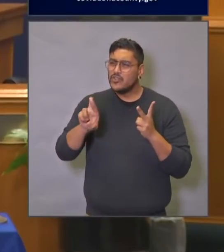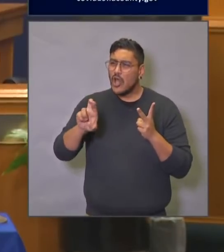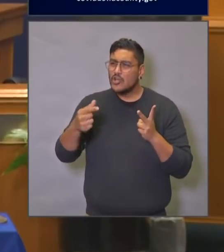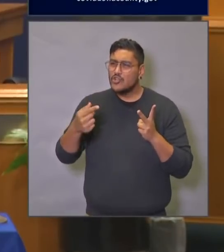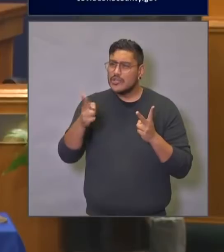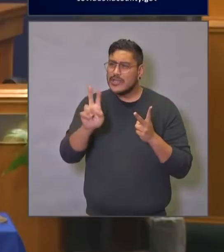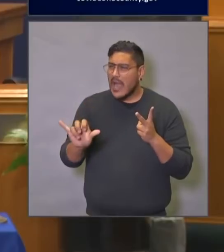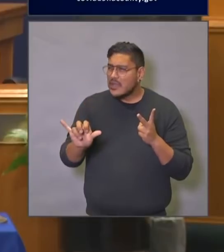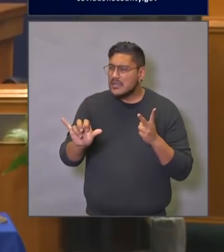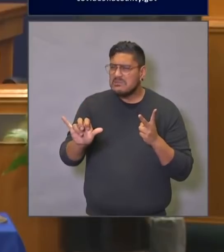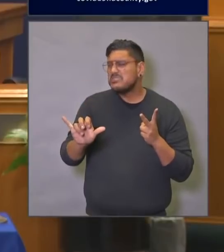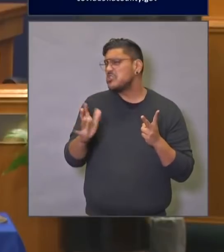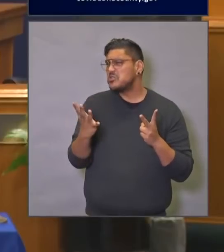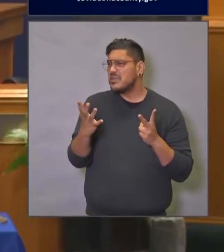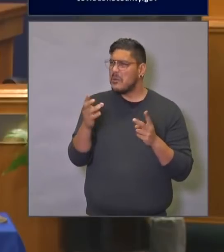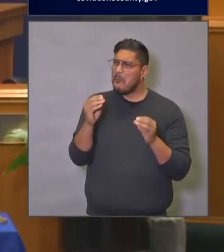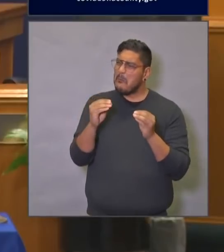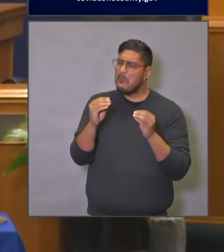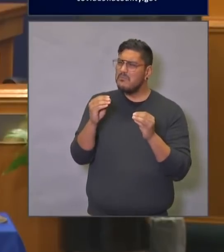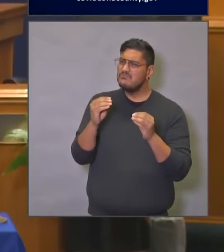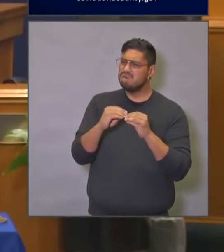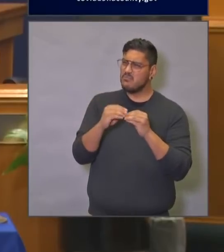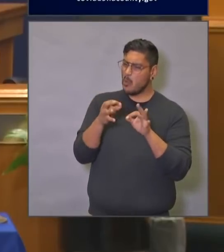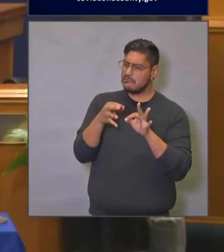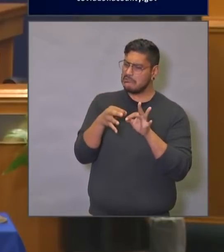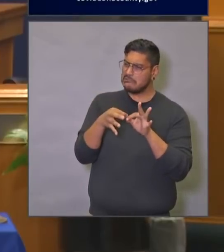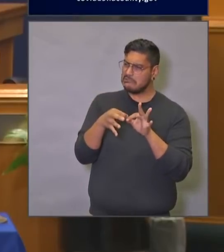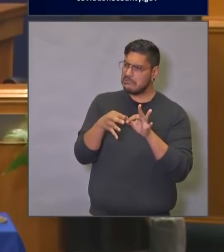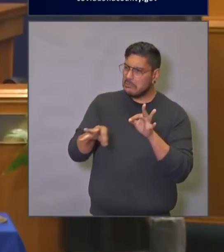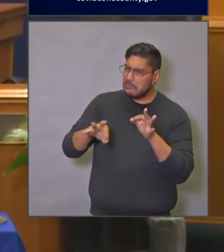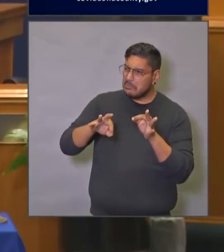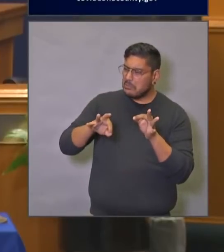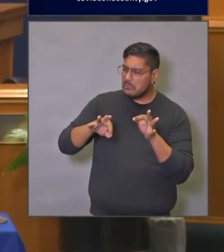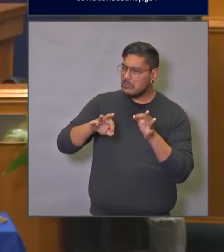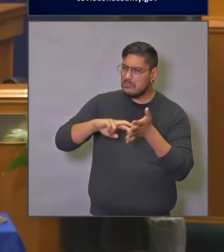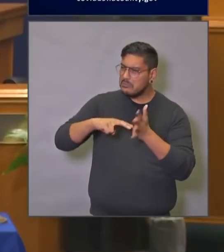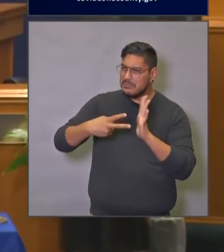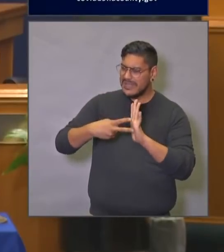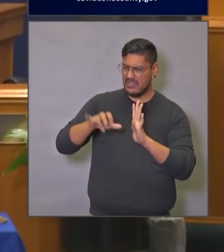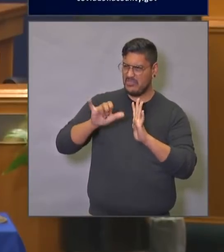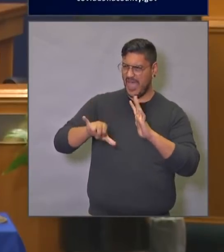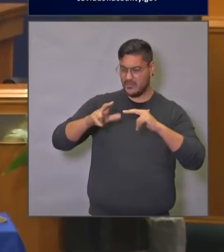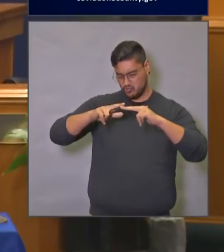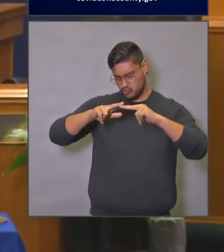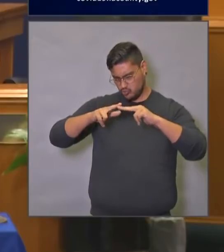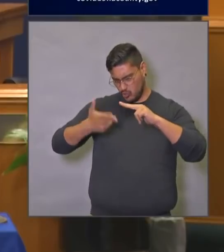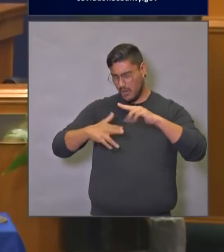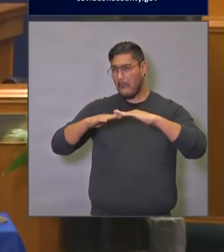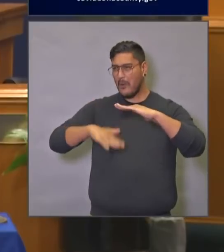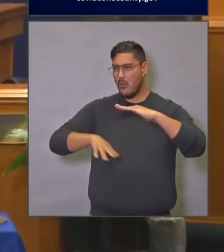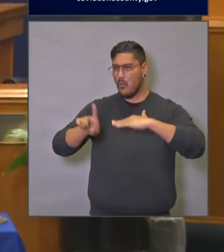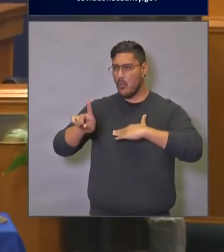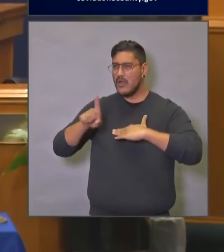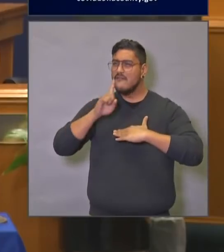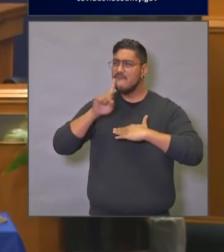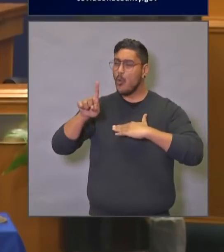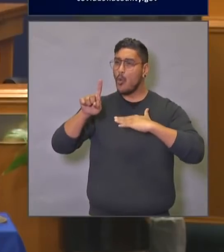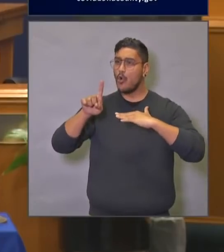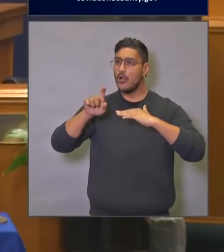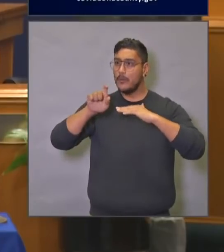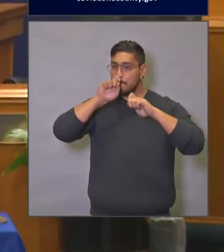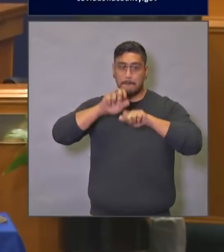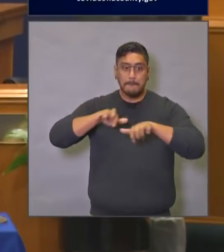offer a simple explanation of the significance of that drop below 1 on the transmission rate, so that, it means new cases